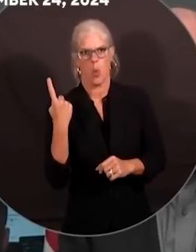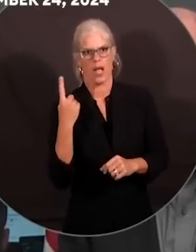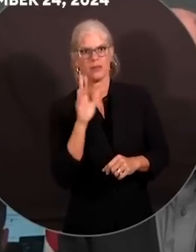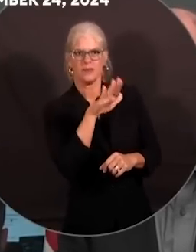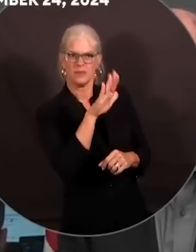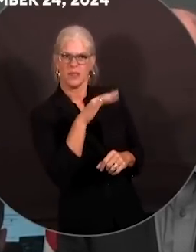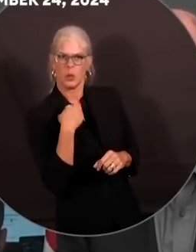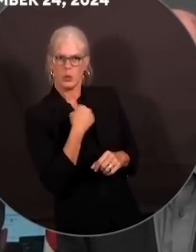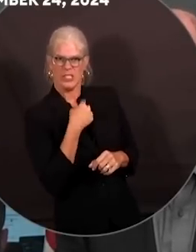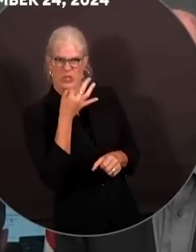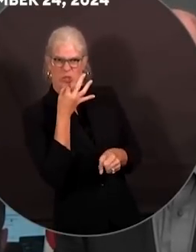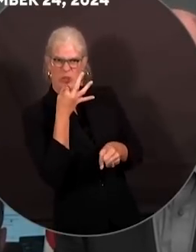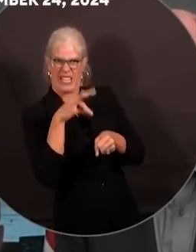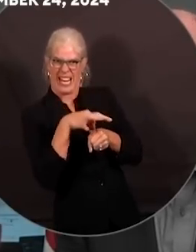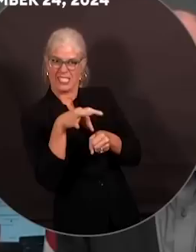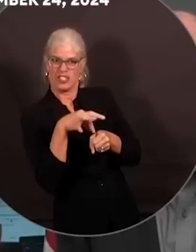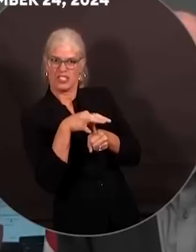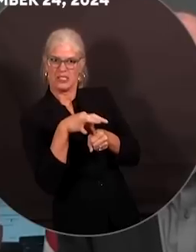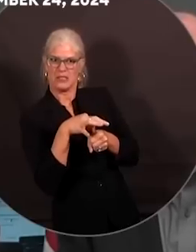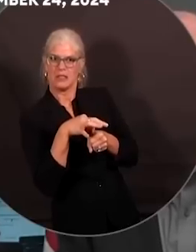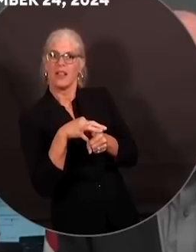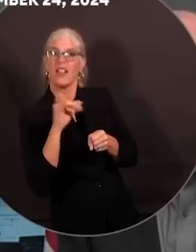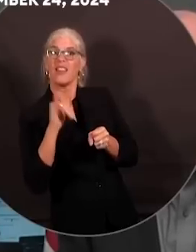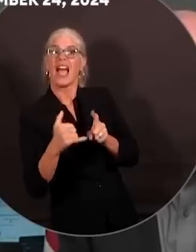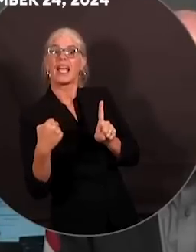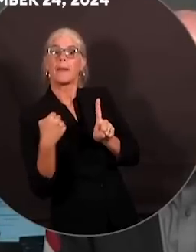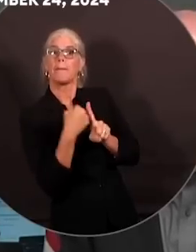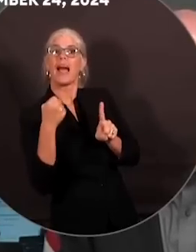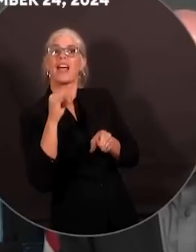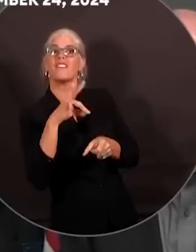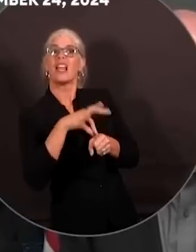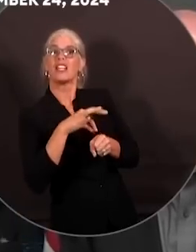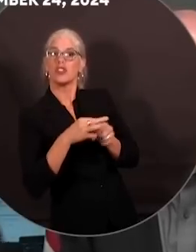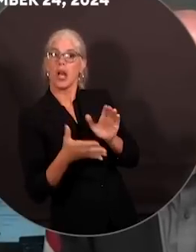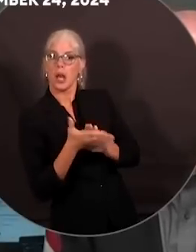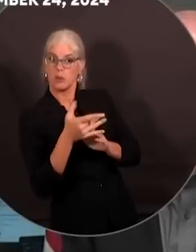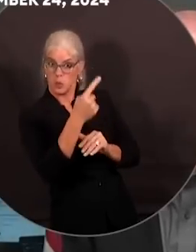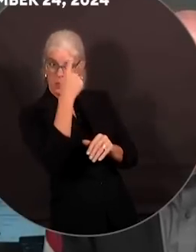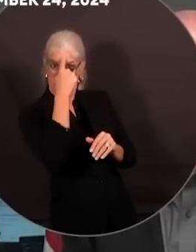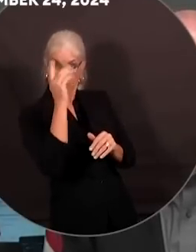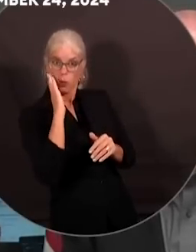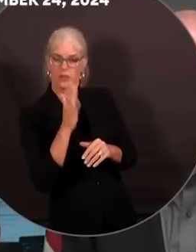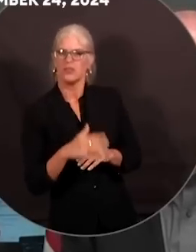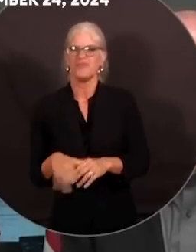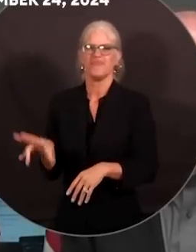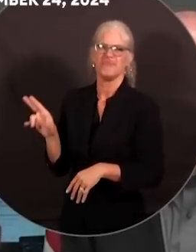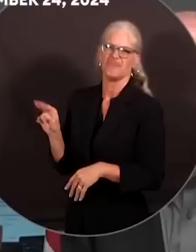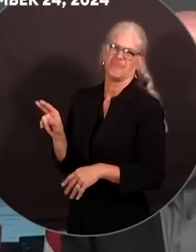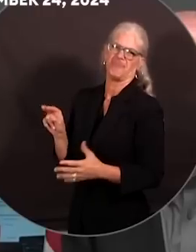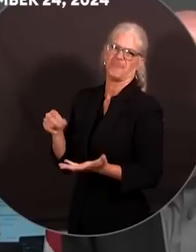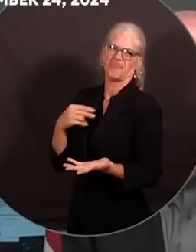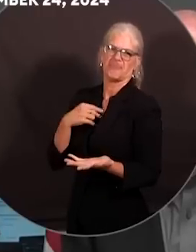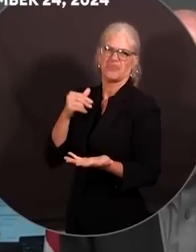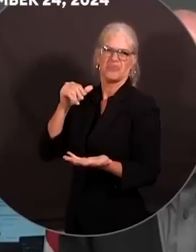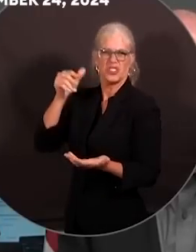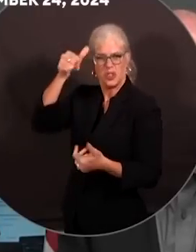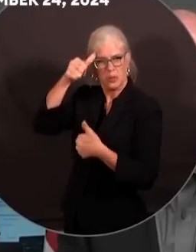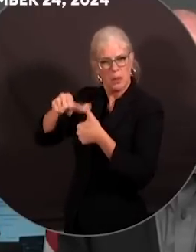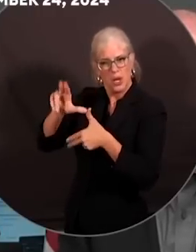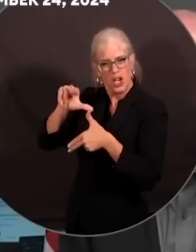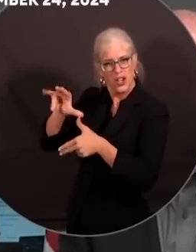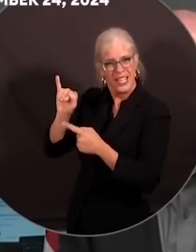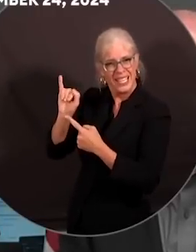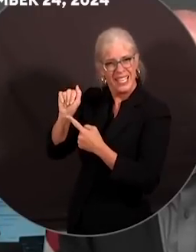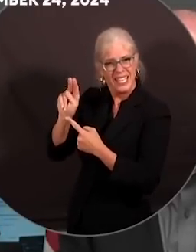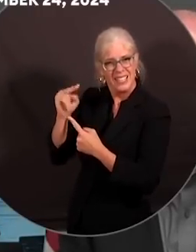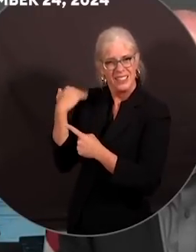early on, but any impacts in election operations? I don't think so. I mean, if you remember, we had Hurricane Ian in